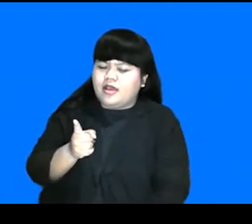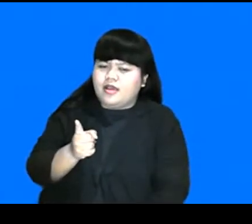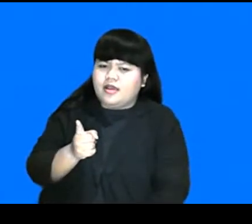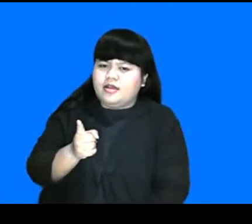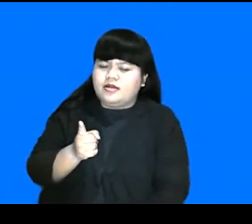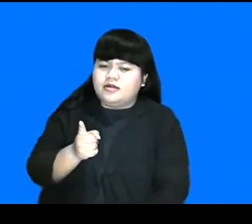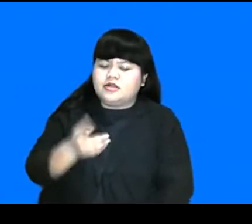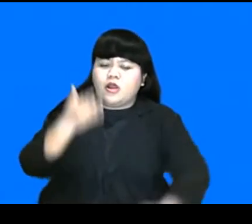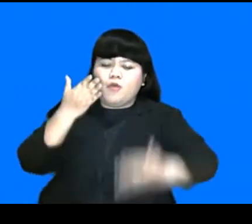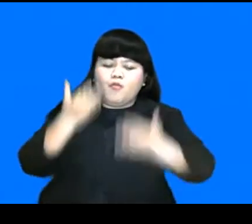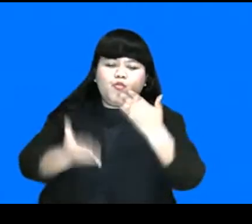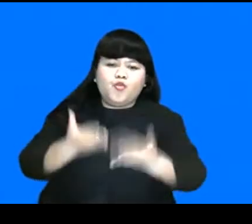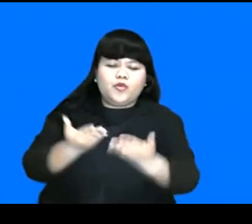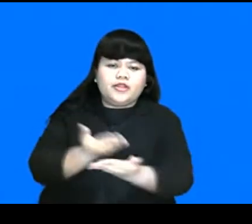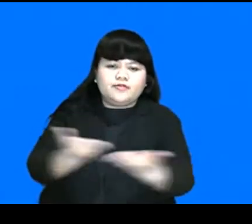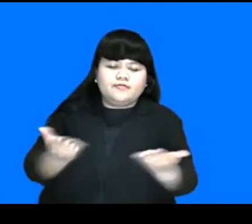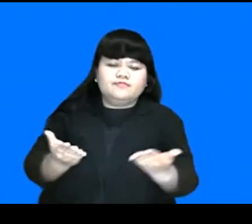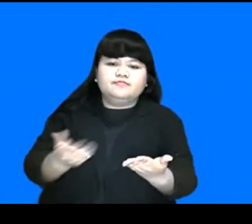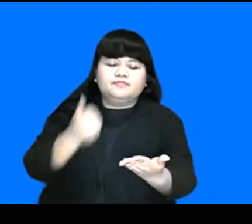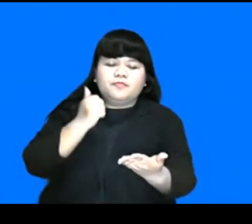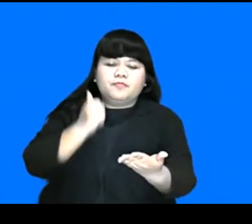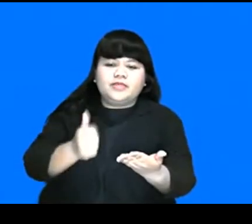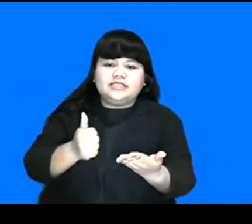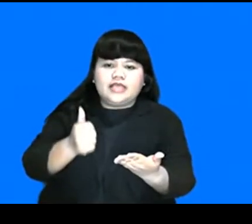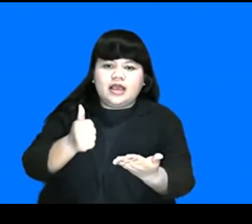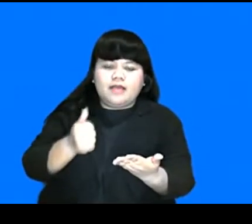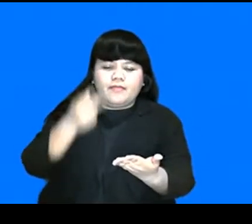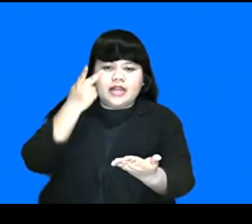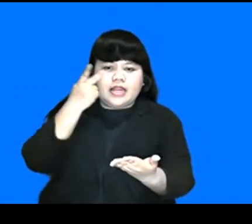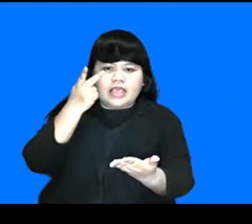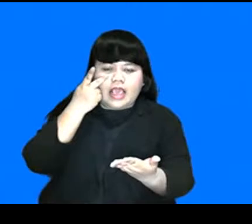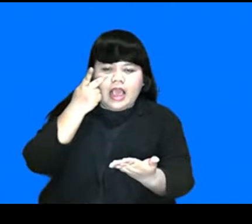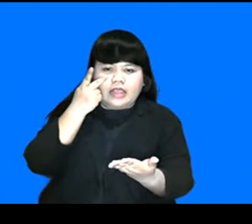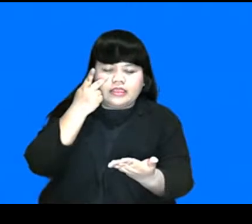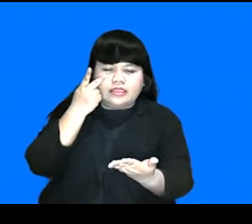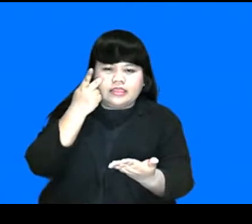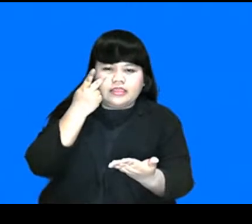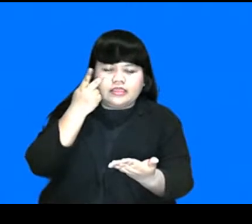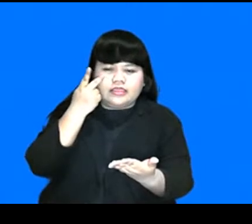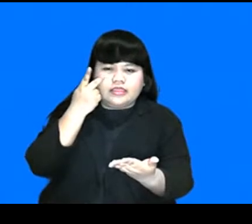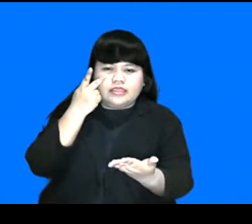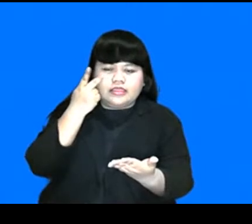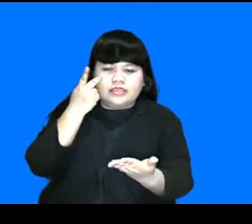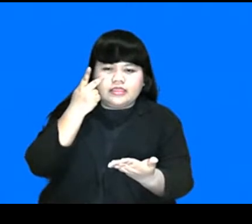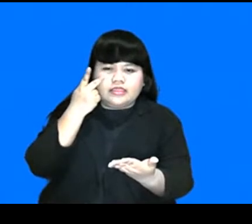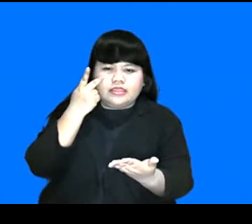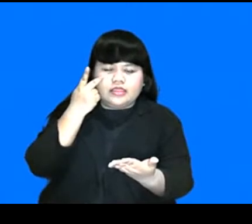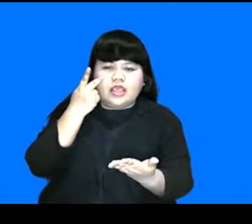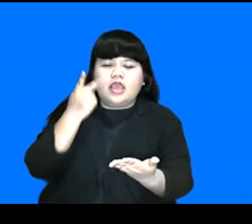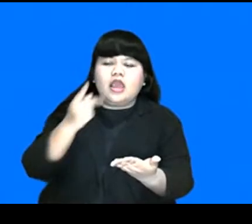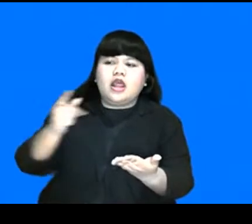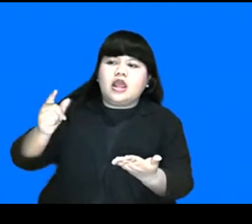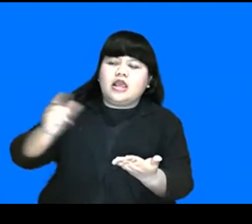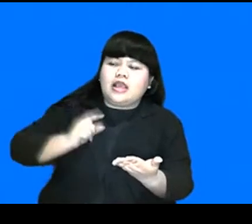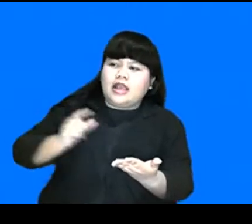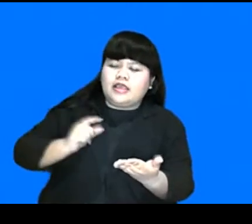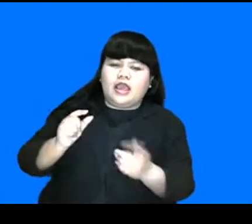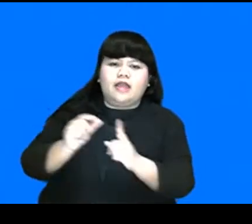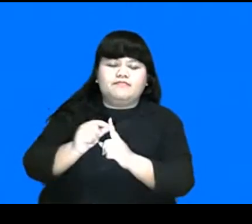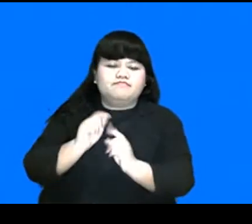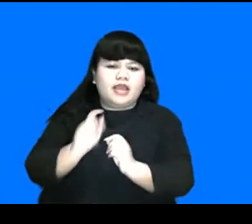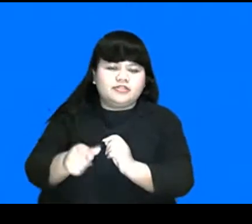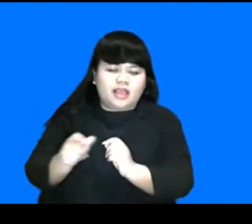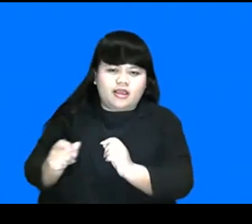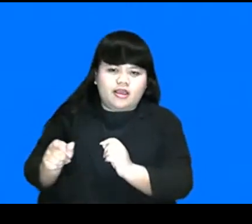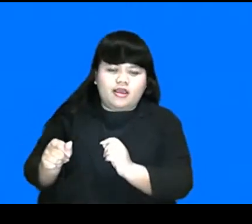the fact that there's a huge problem in terms of wealth tax, in terms of the inability of governments to tax